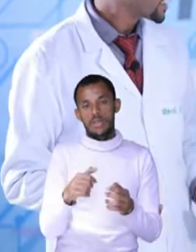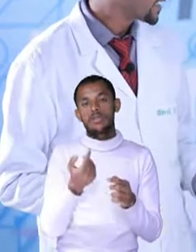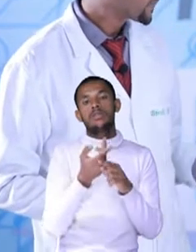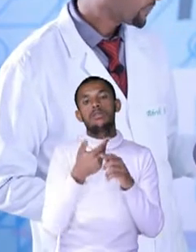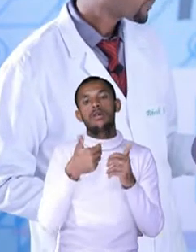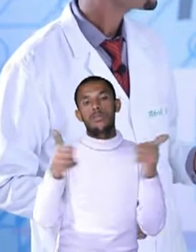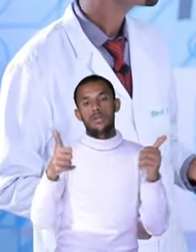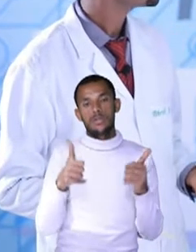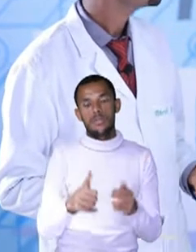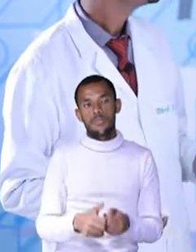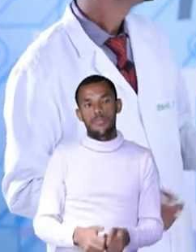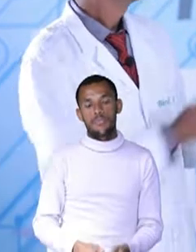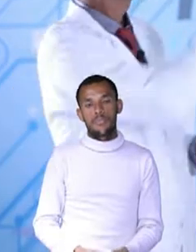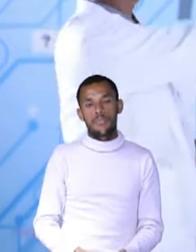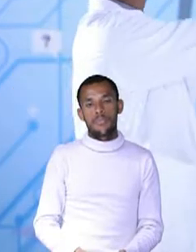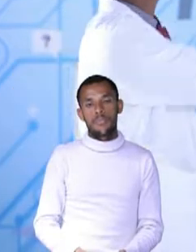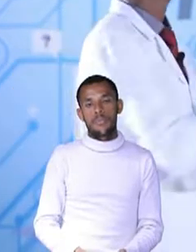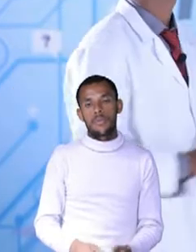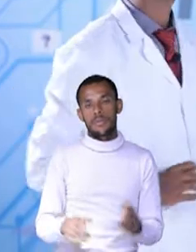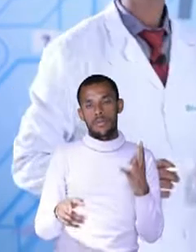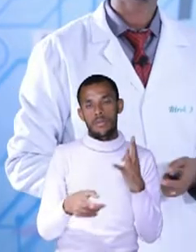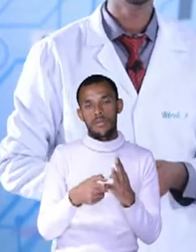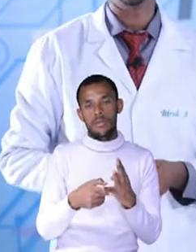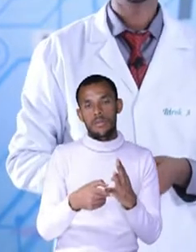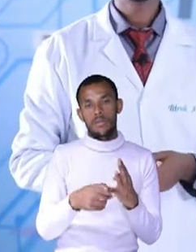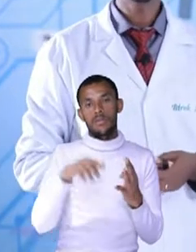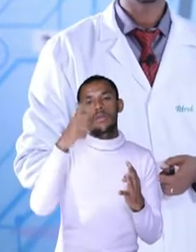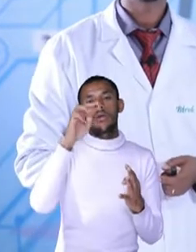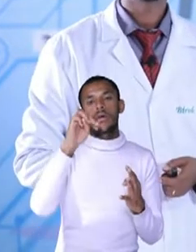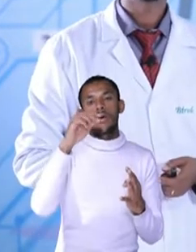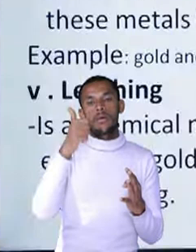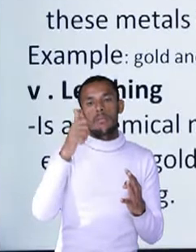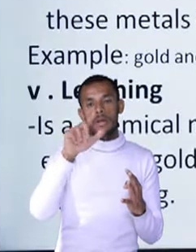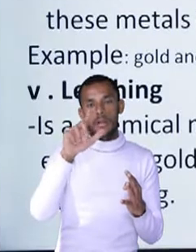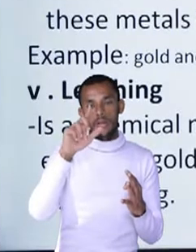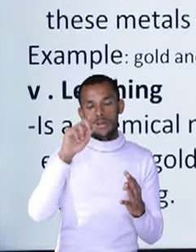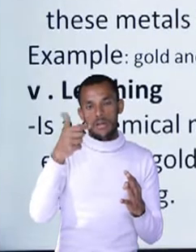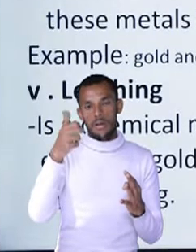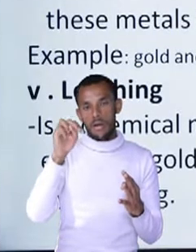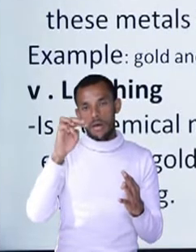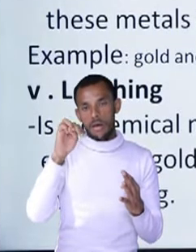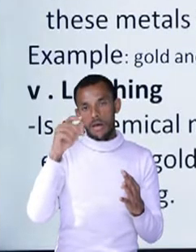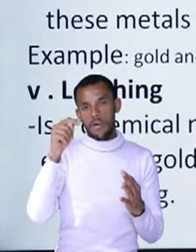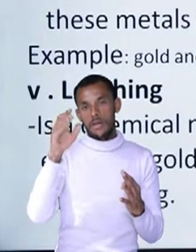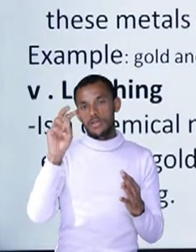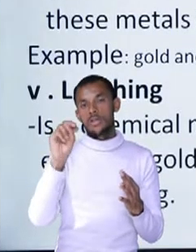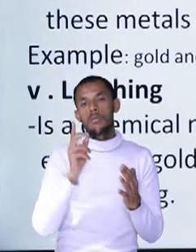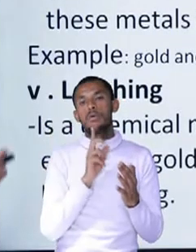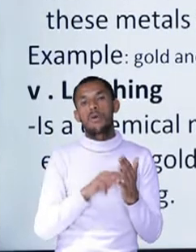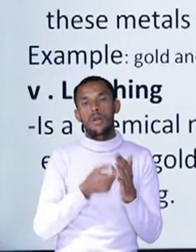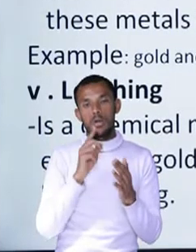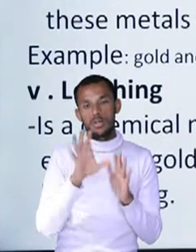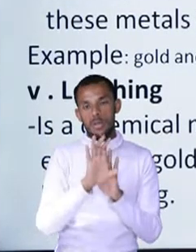flotation technique. The fourth one is amalgamation. Students, you know amalgam? You